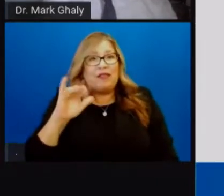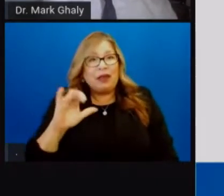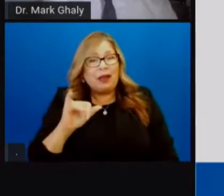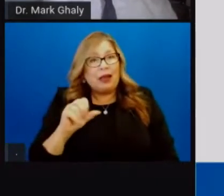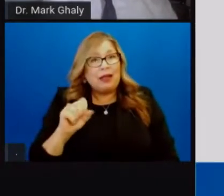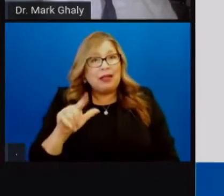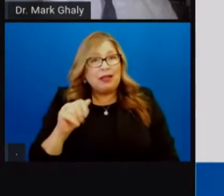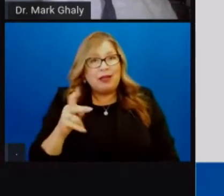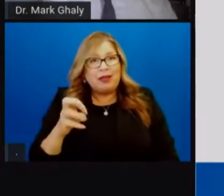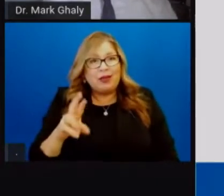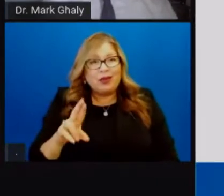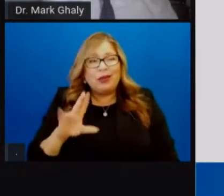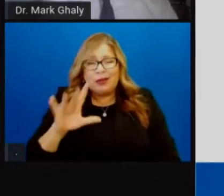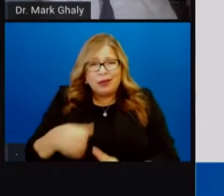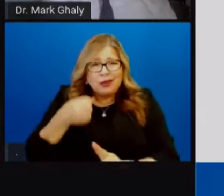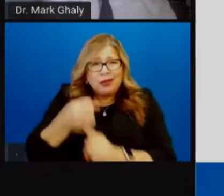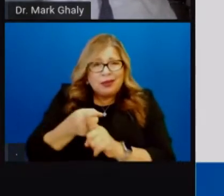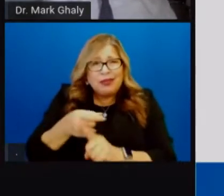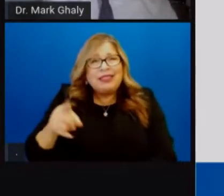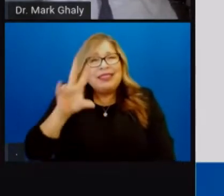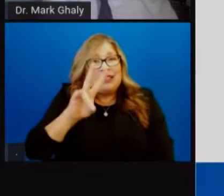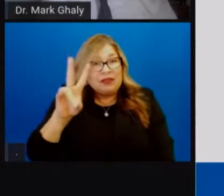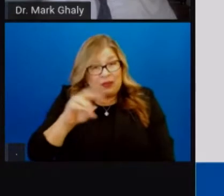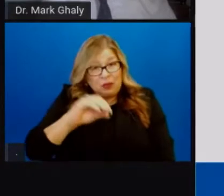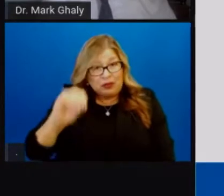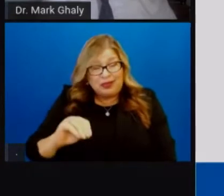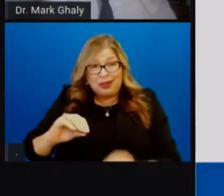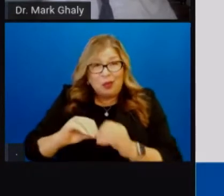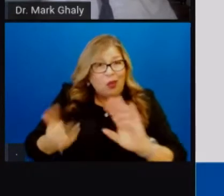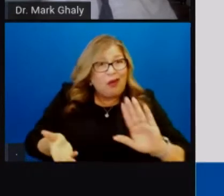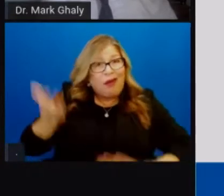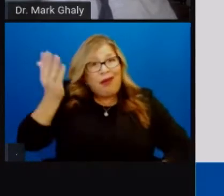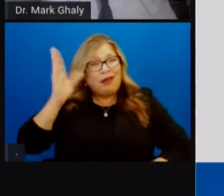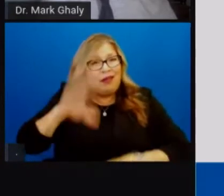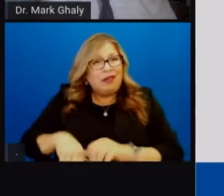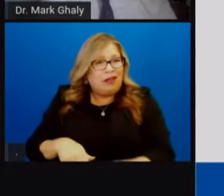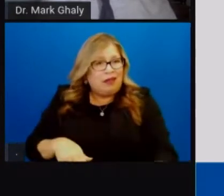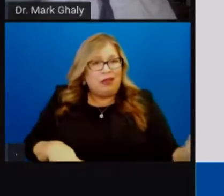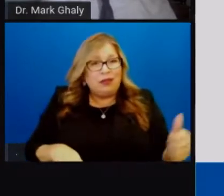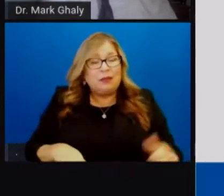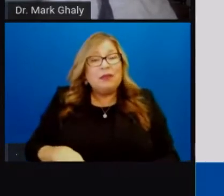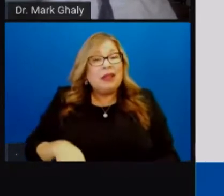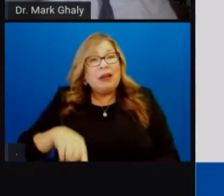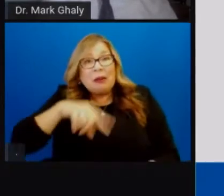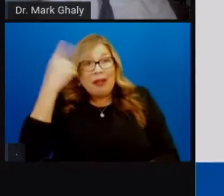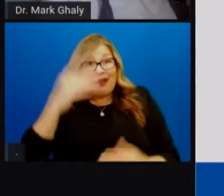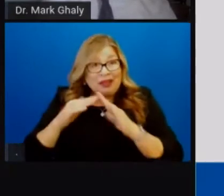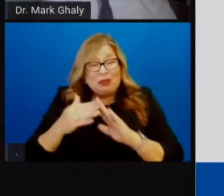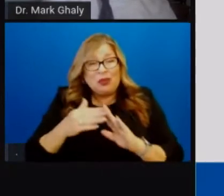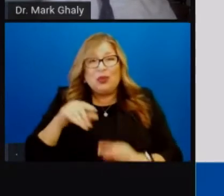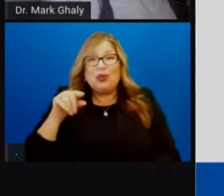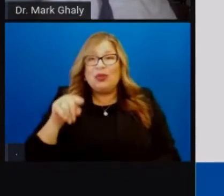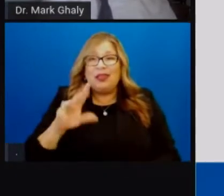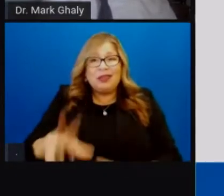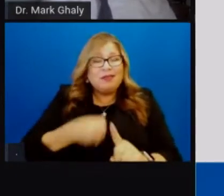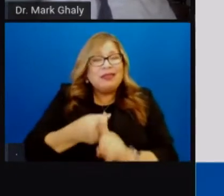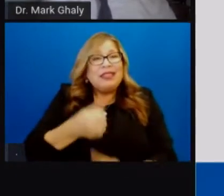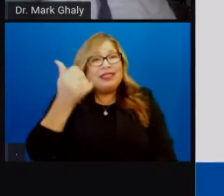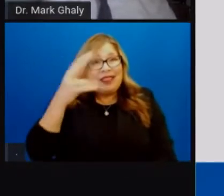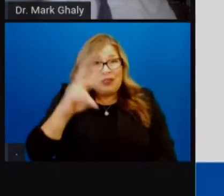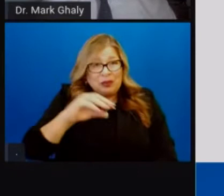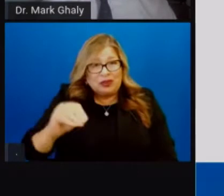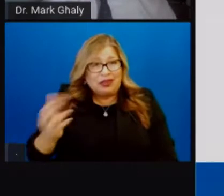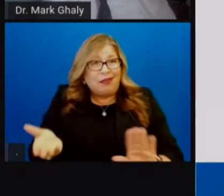statewide average case rates. Black community, 17% higher than the statewide average for death, and